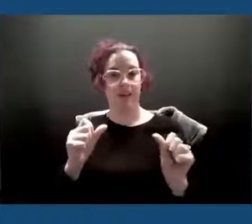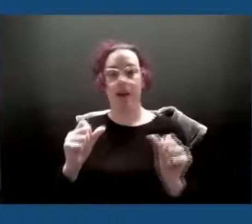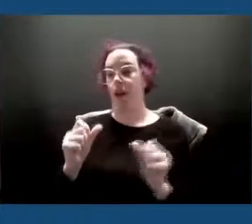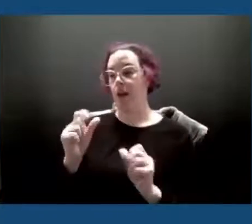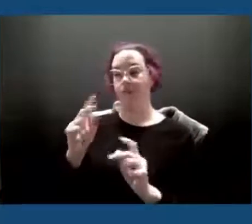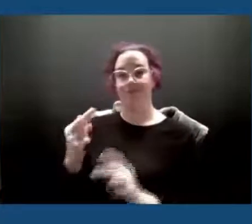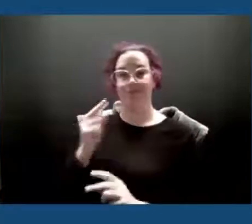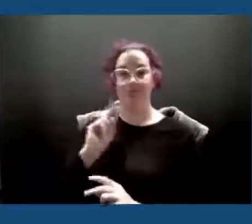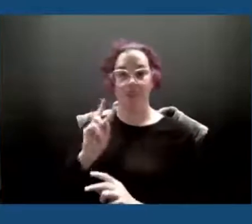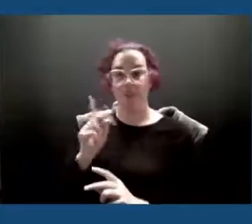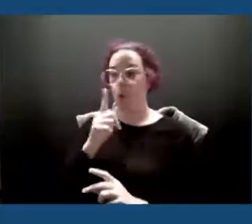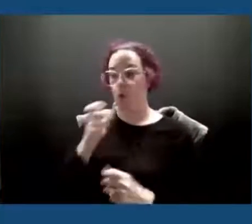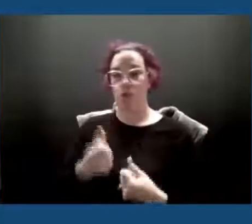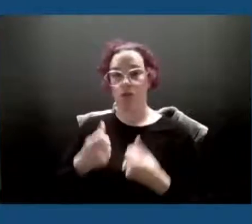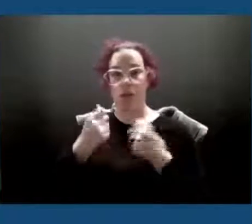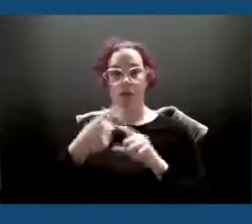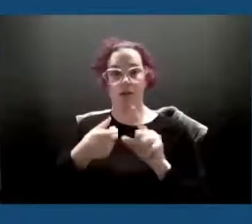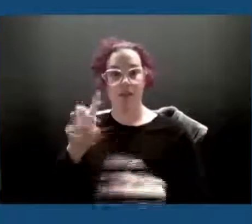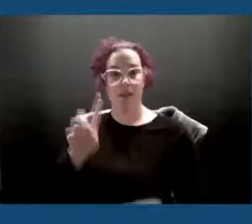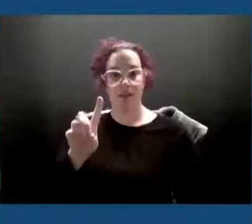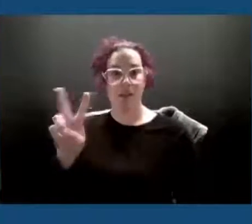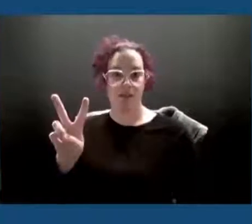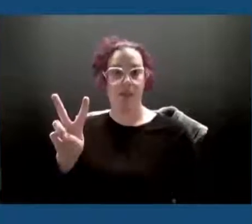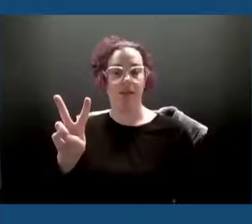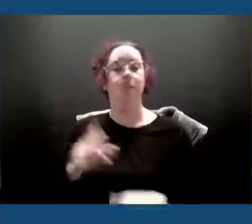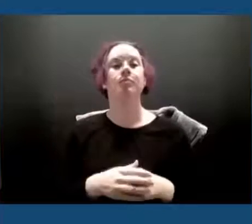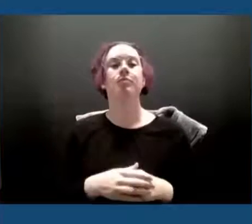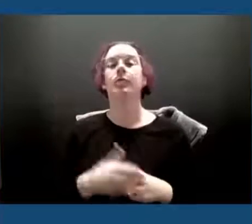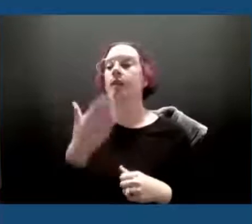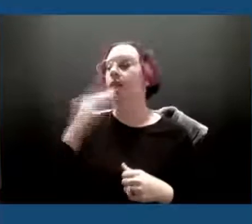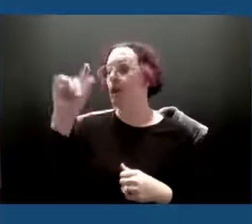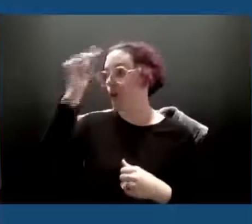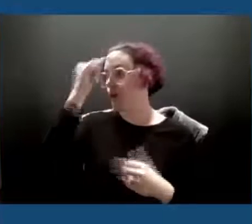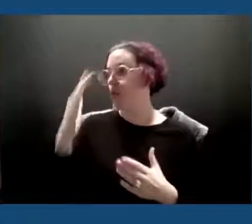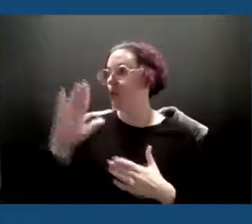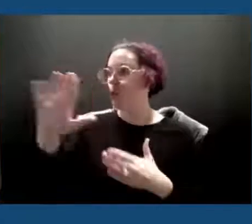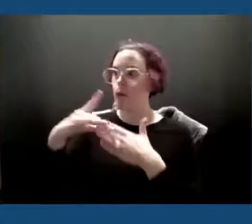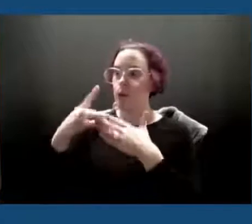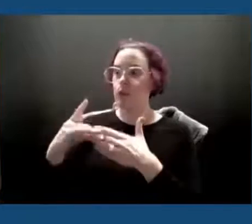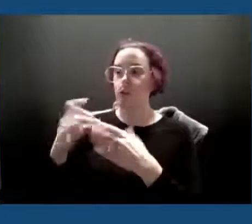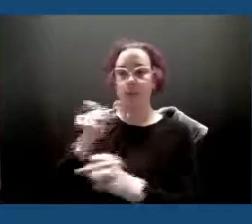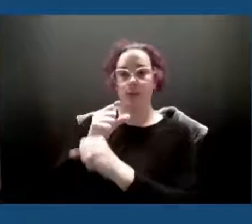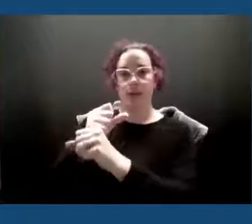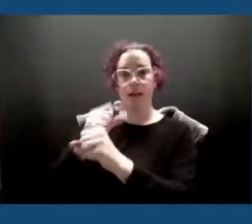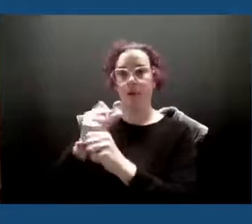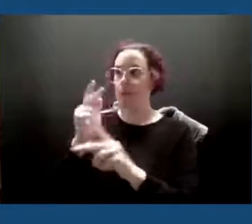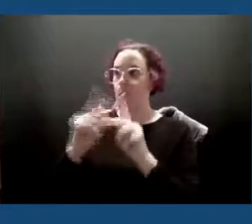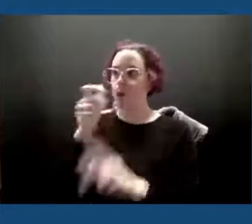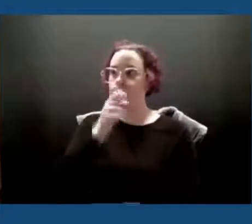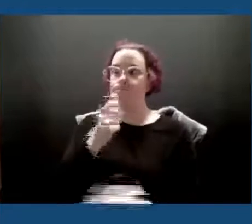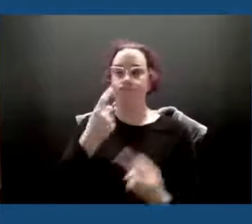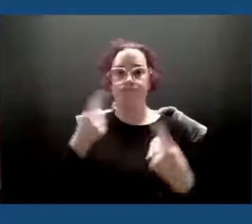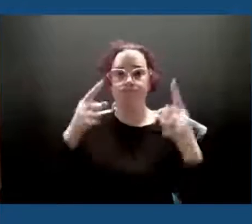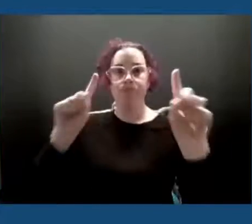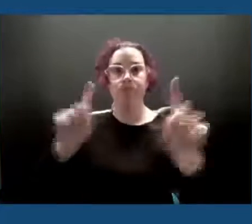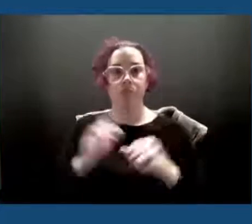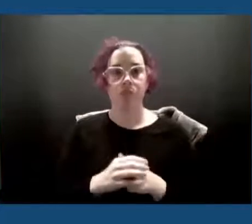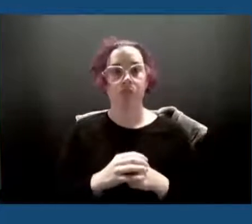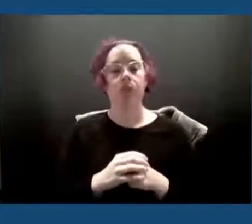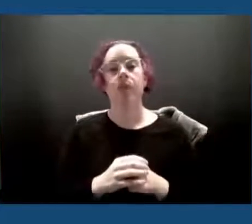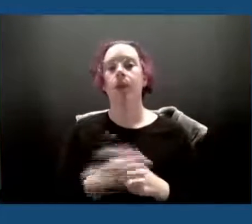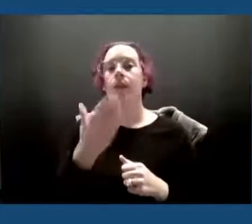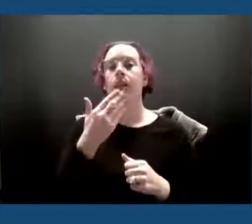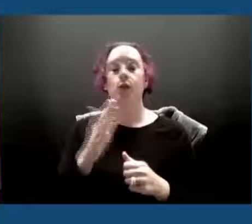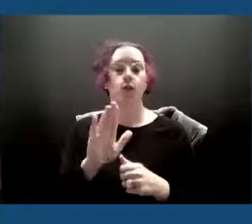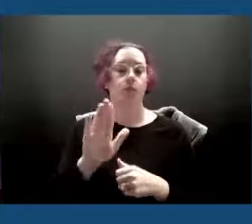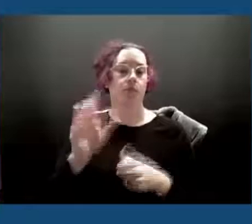I want to thank Governor Hochul for your leadership in protecting survivors and their families. Thank you to the many elected officials who